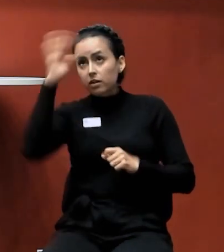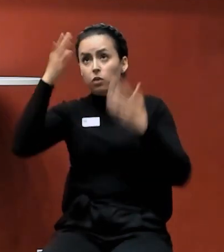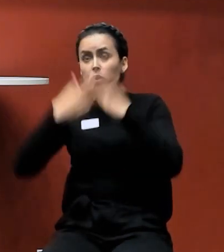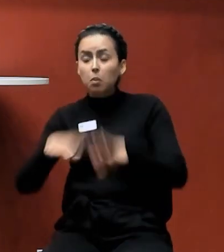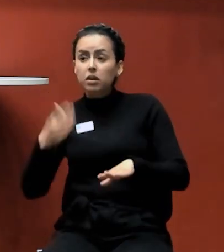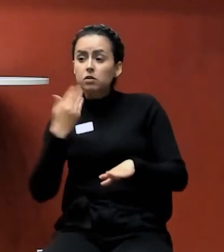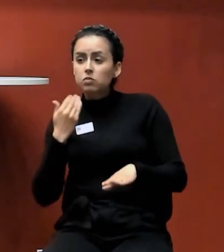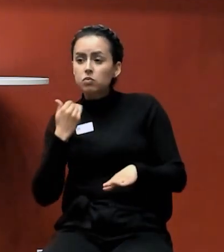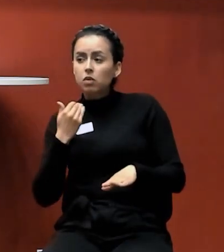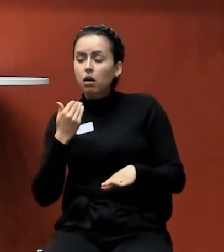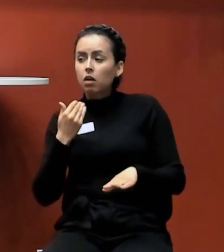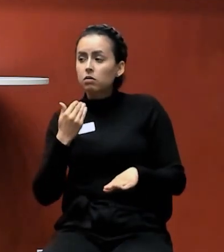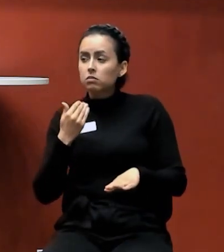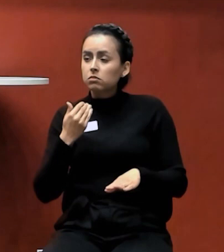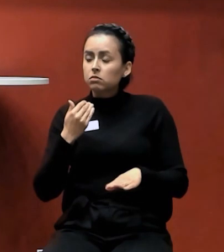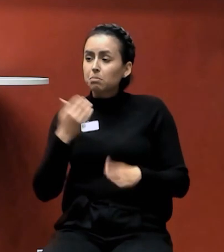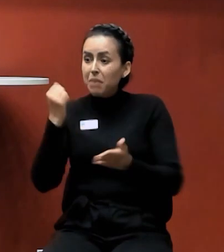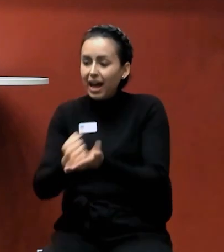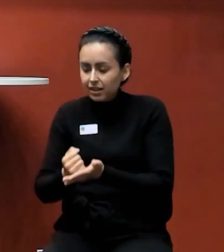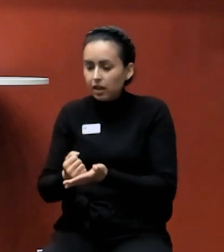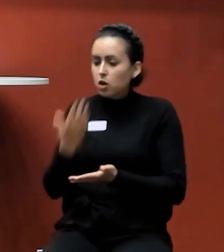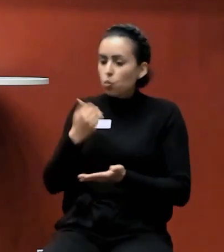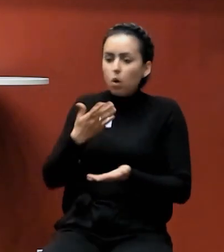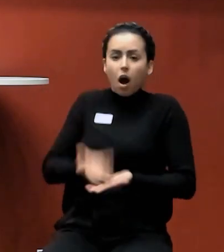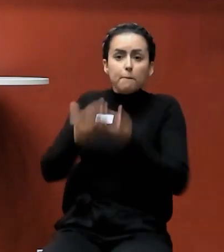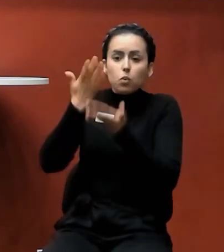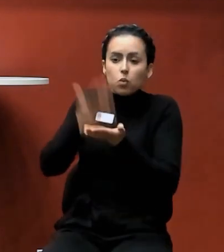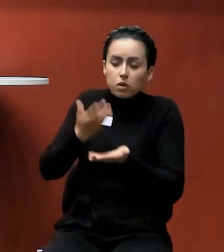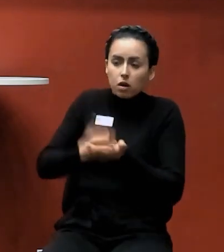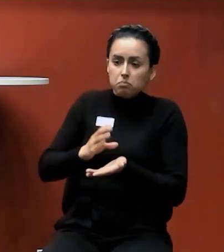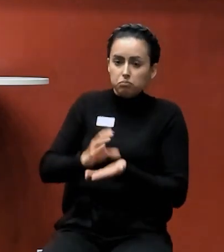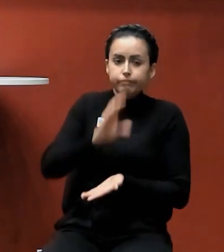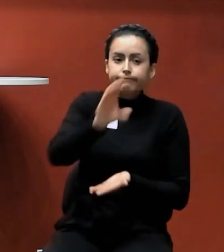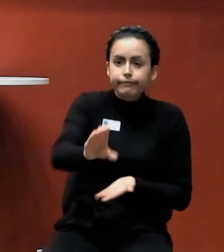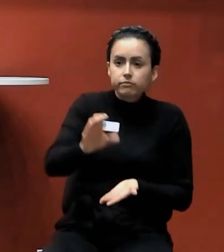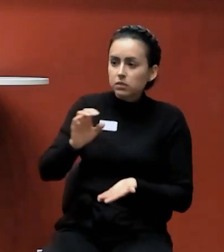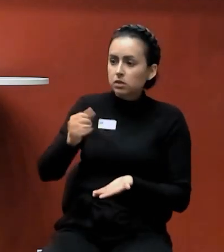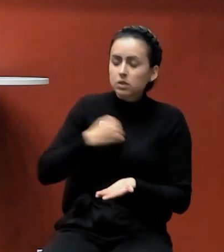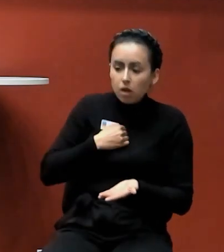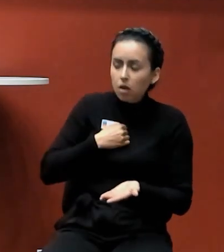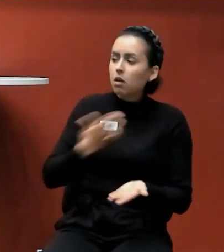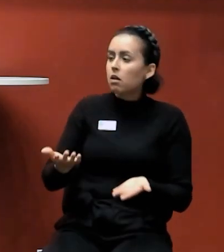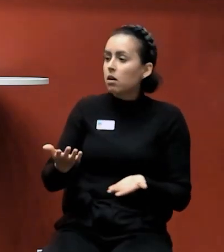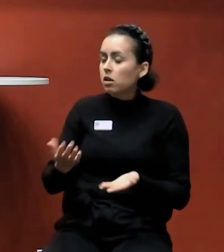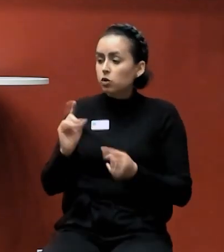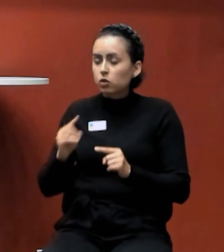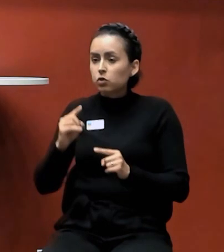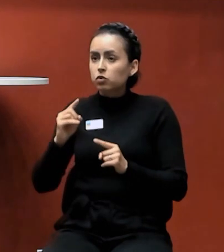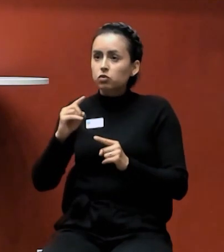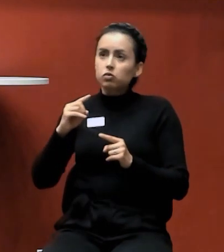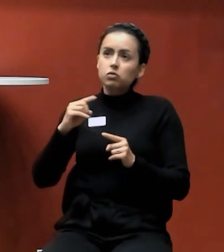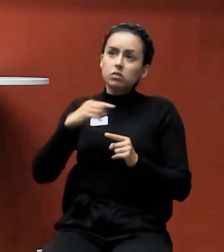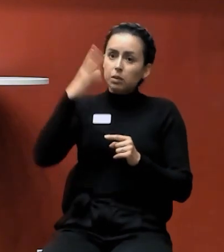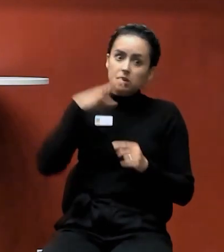who's getting the grant, who's having the residencies, who, if you don't bring people from your community, from your audiences,